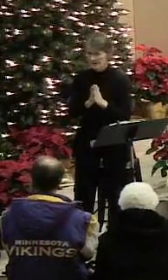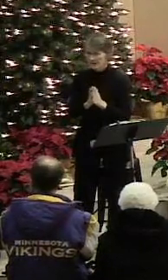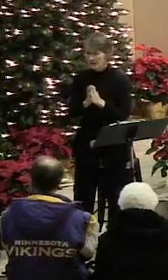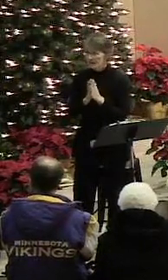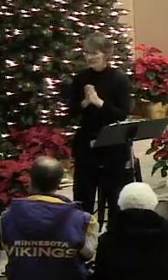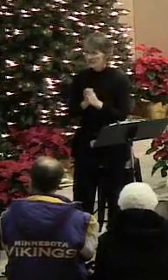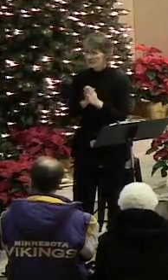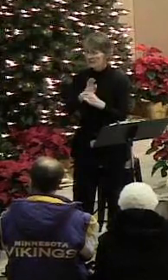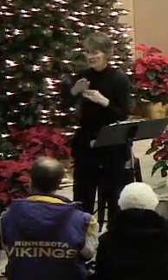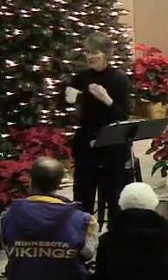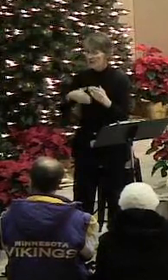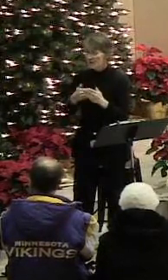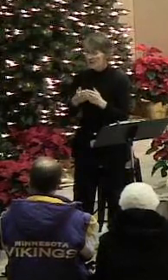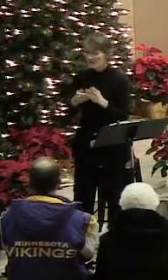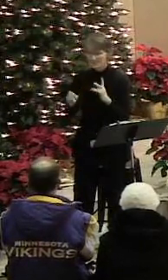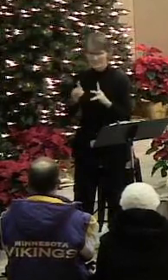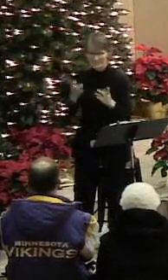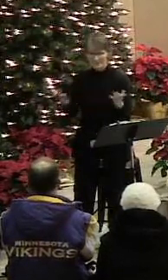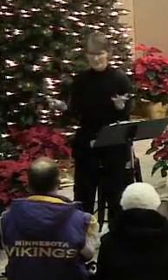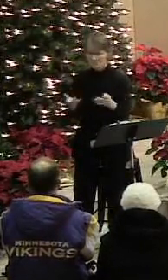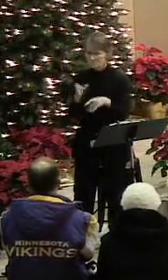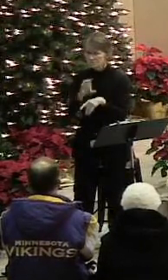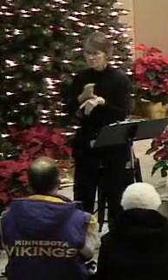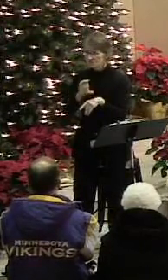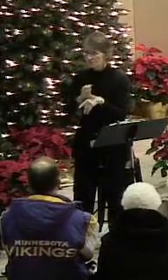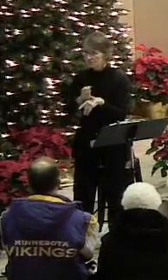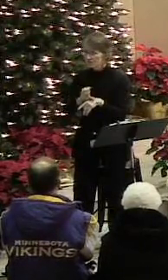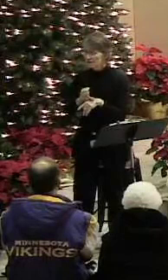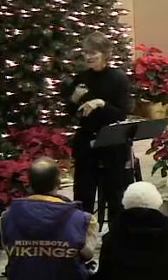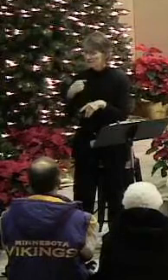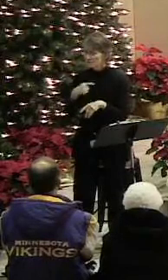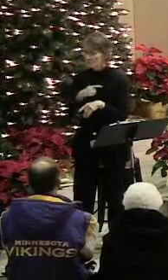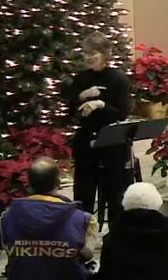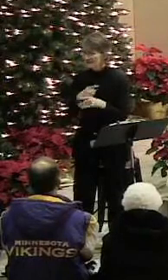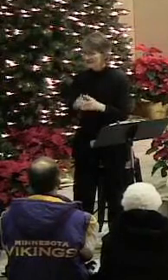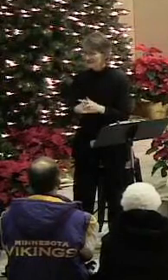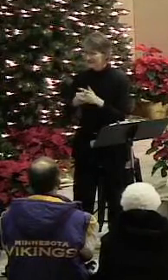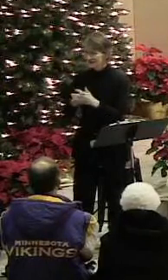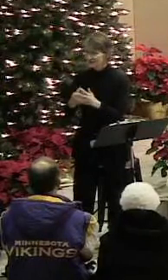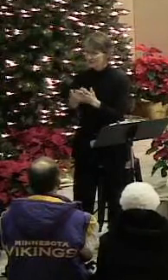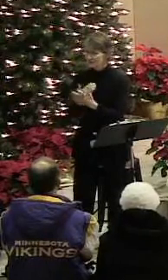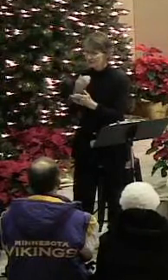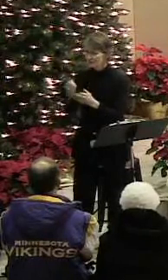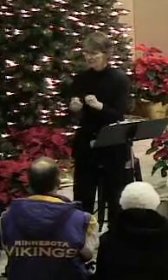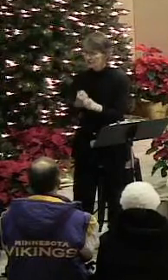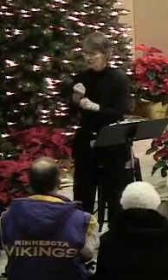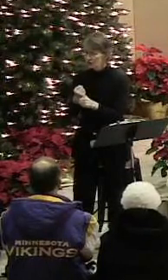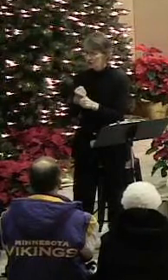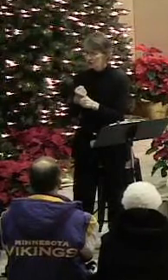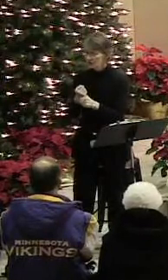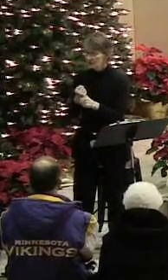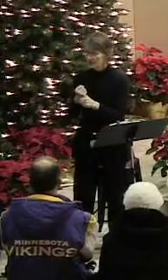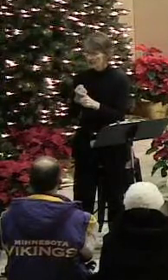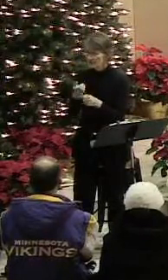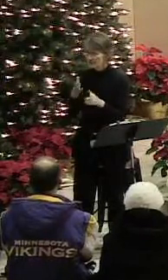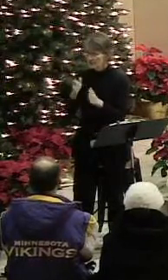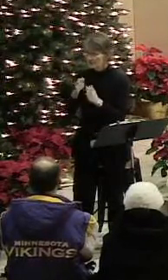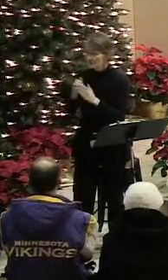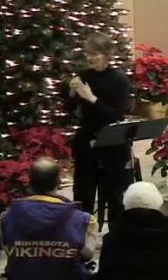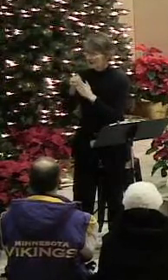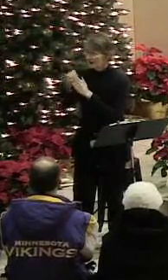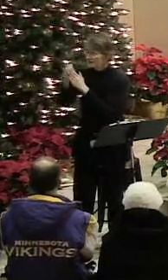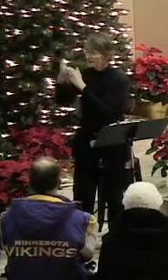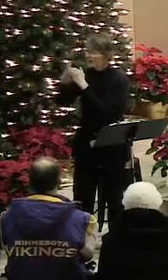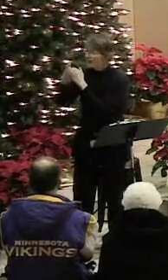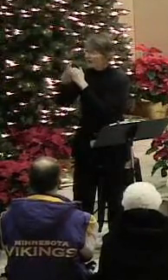For all our parishioners, as we enter the new year, may we be guided by Mary, the Mother